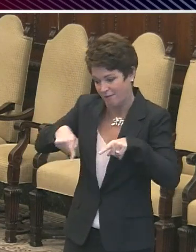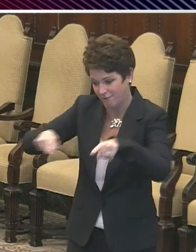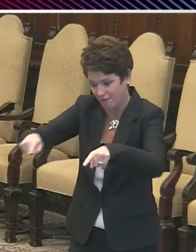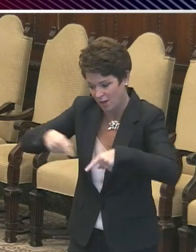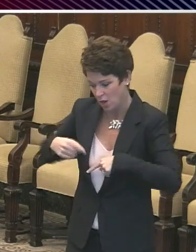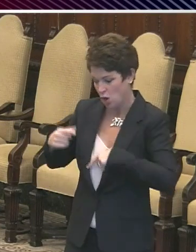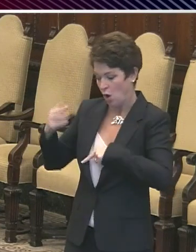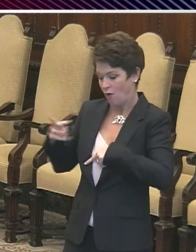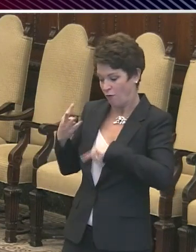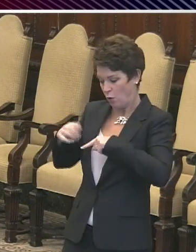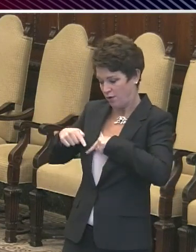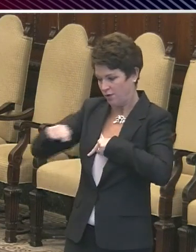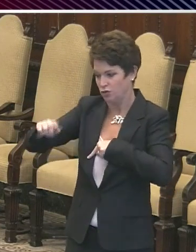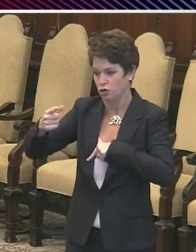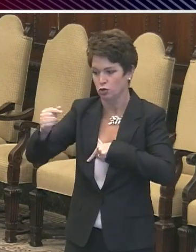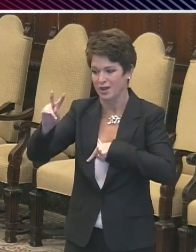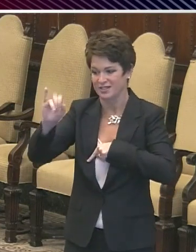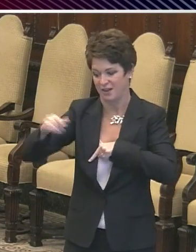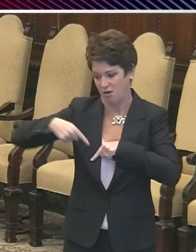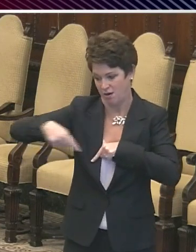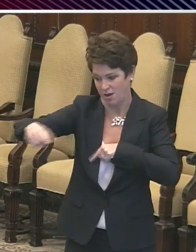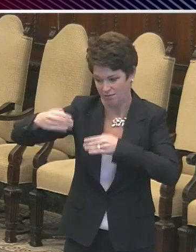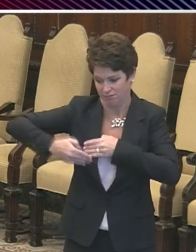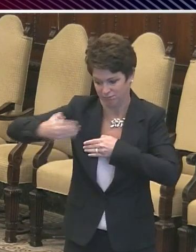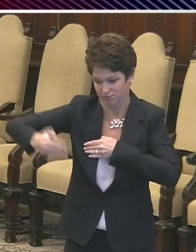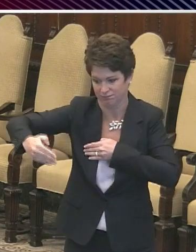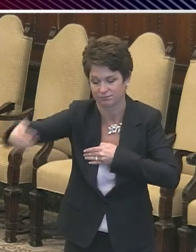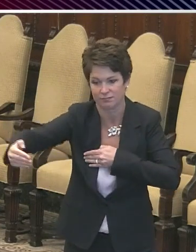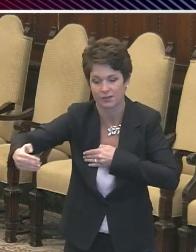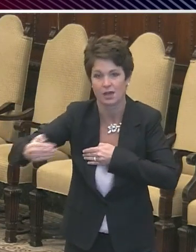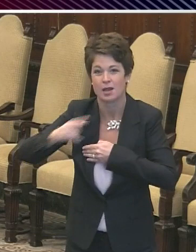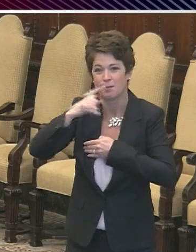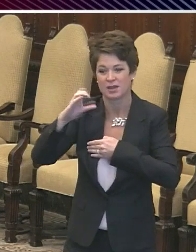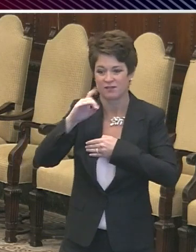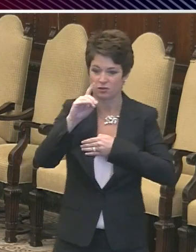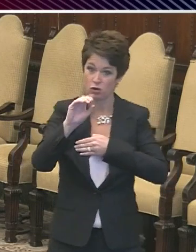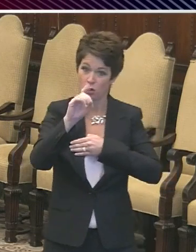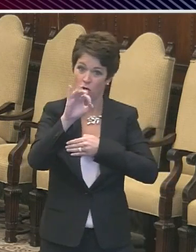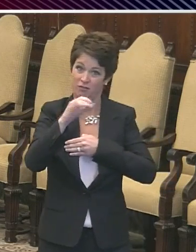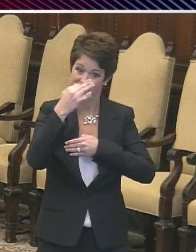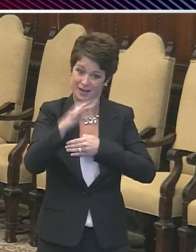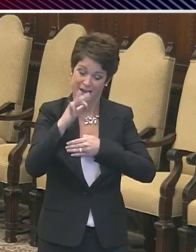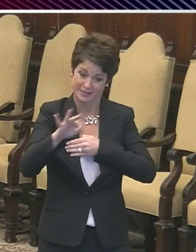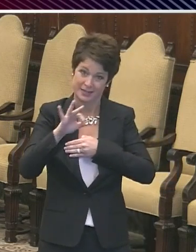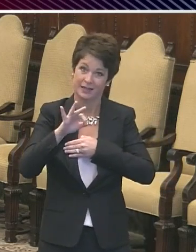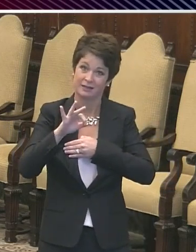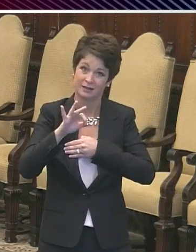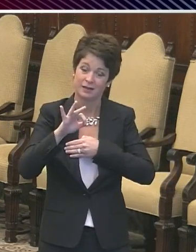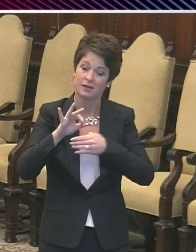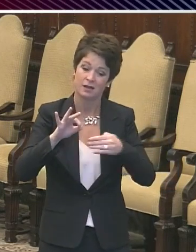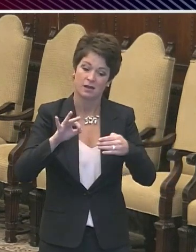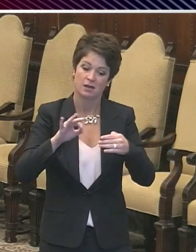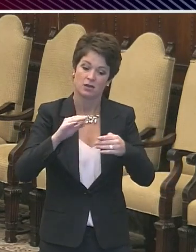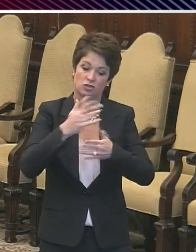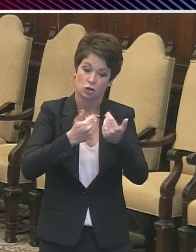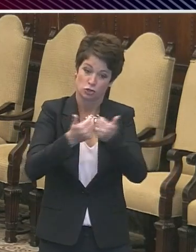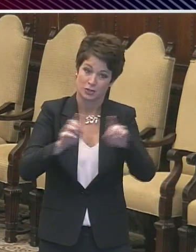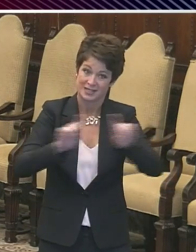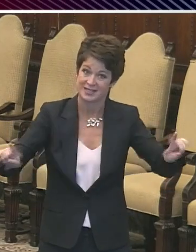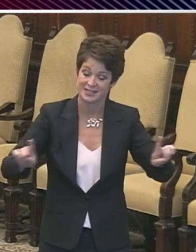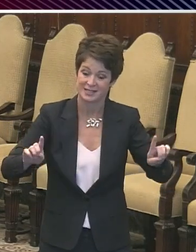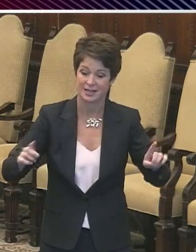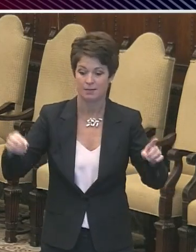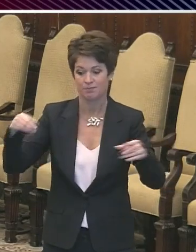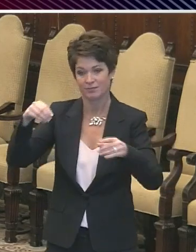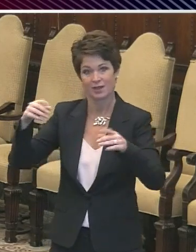Gray's Ferry Avenue. Because of COVID-19 social distancing guidelines, in-person open houses and community meetings are not